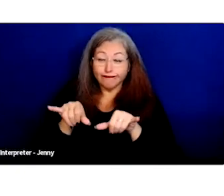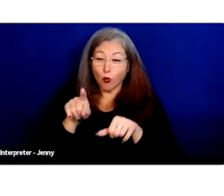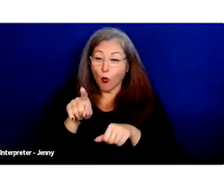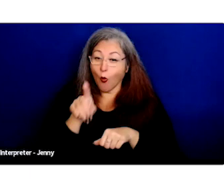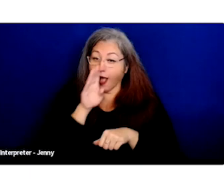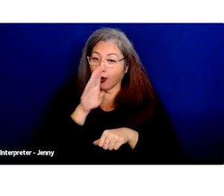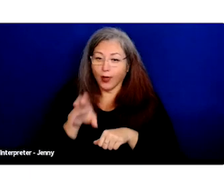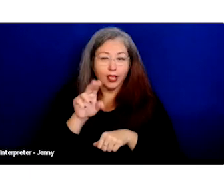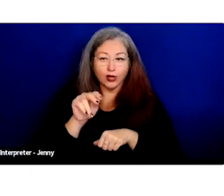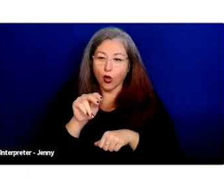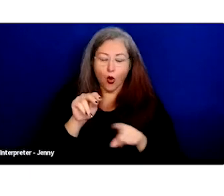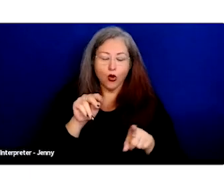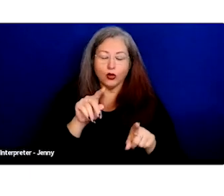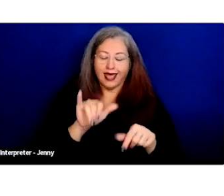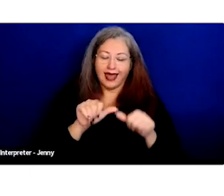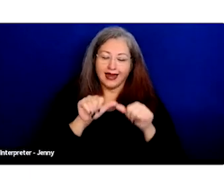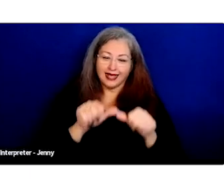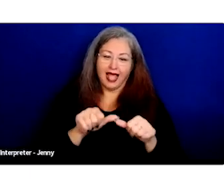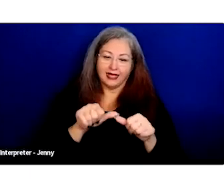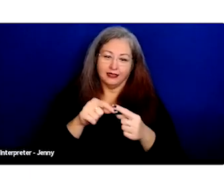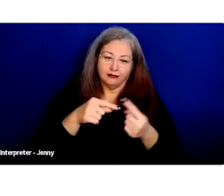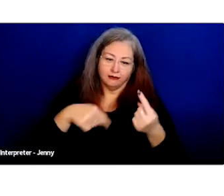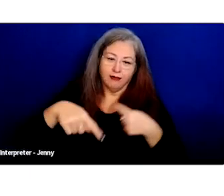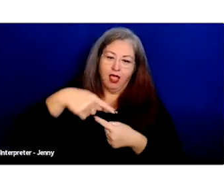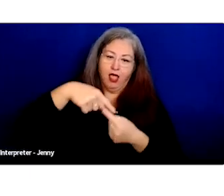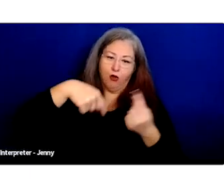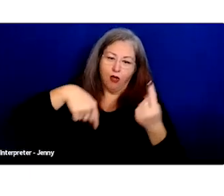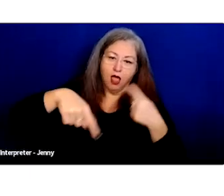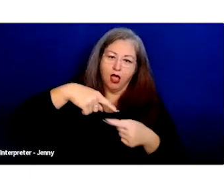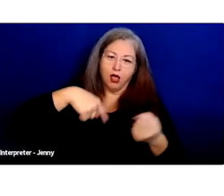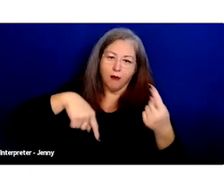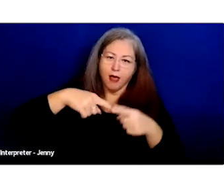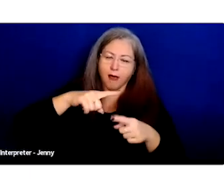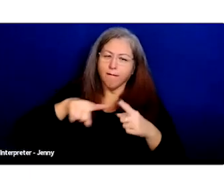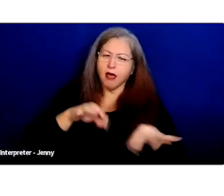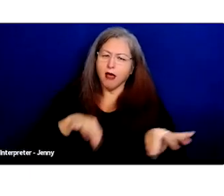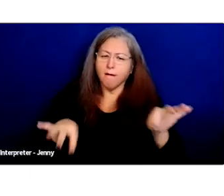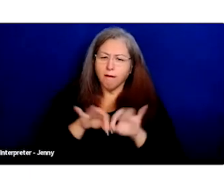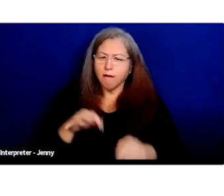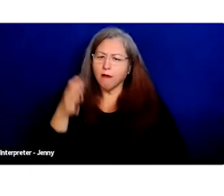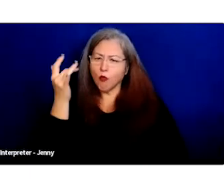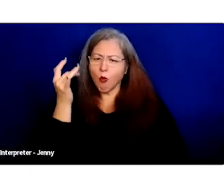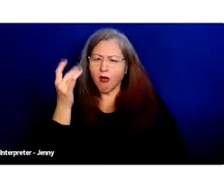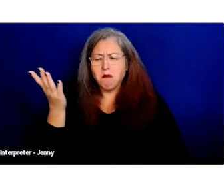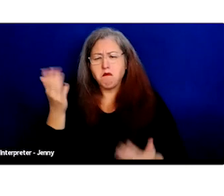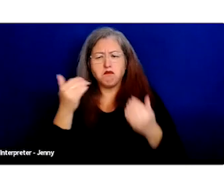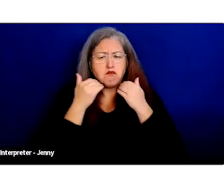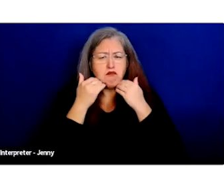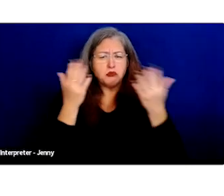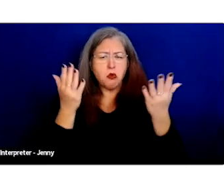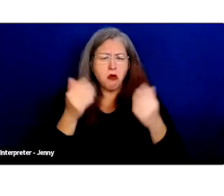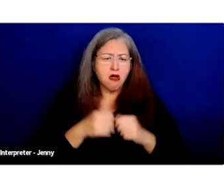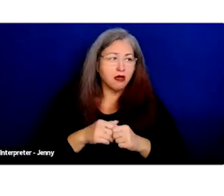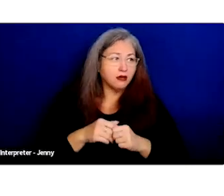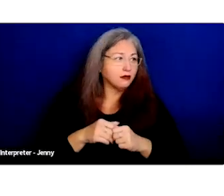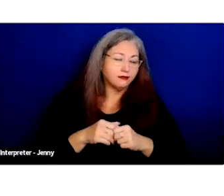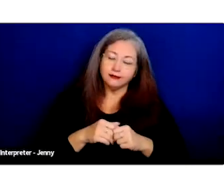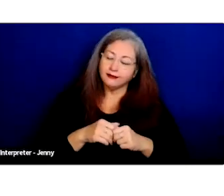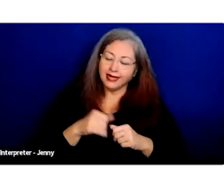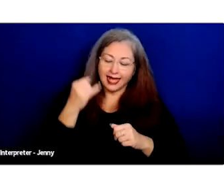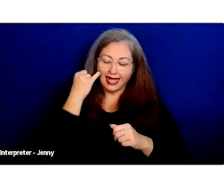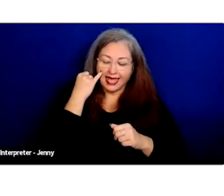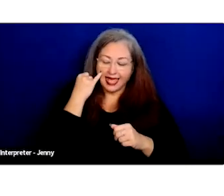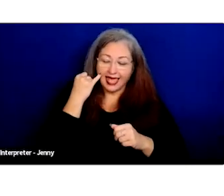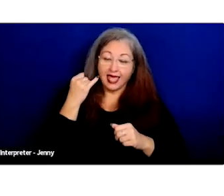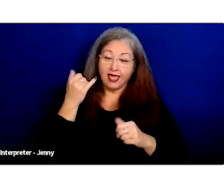imagery, there's that constant spiral. Well, why does it matter? So what? When we slow